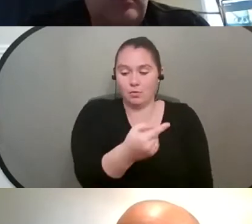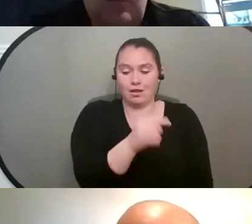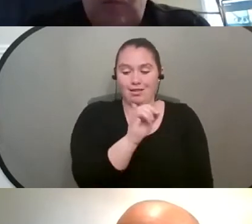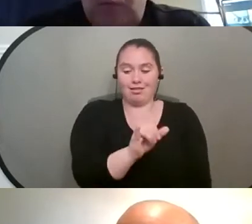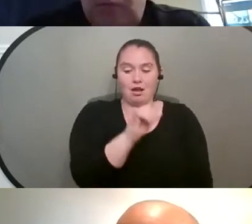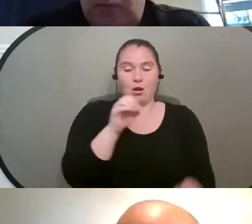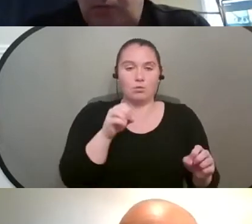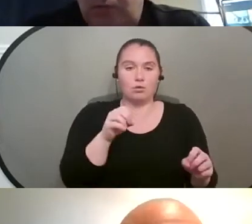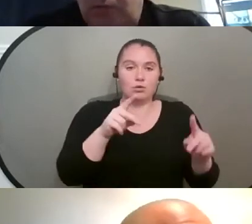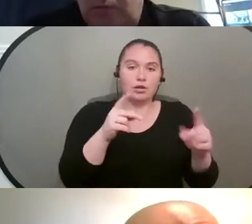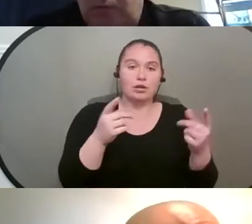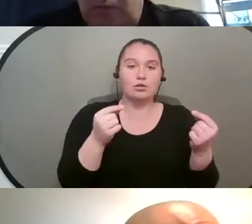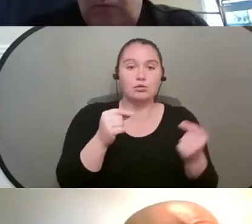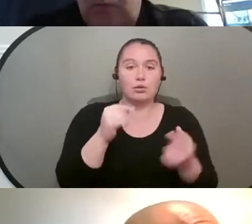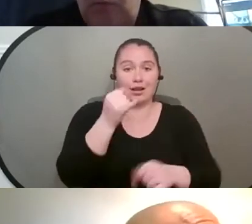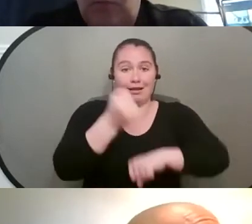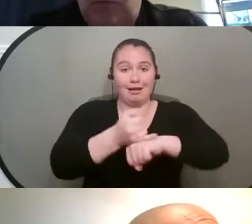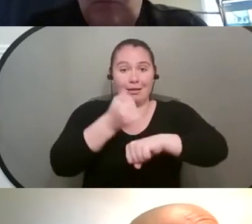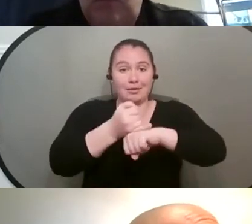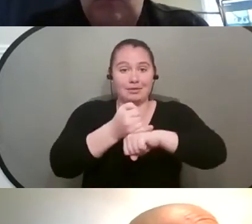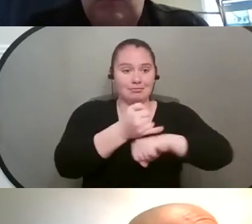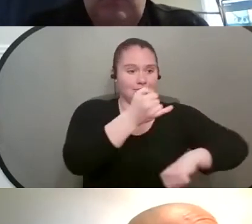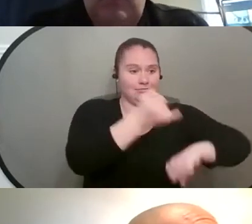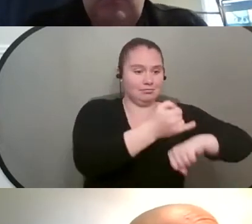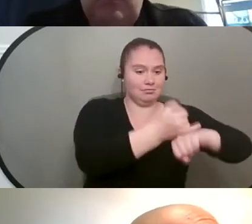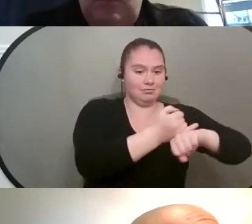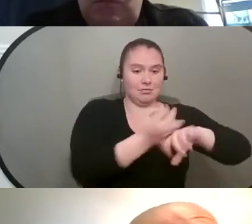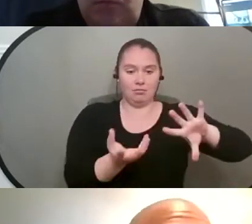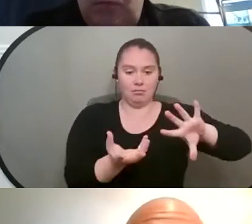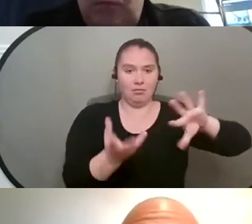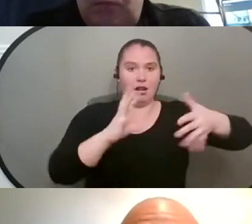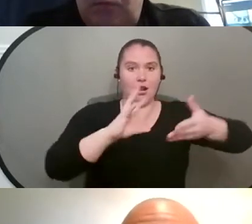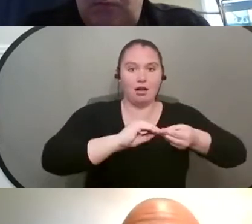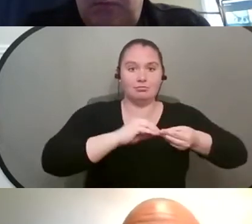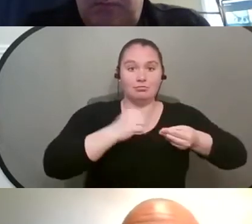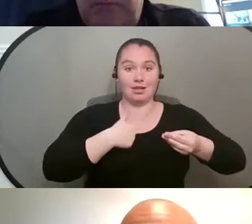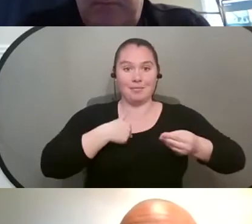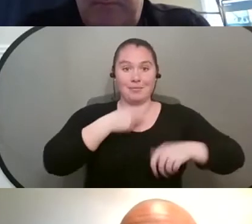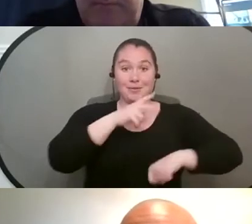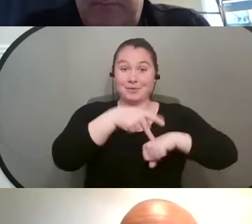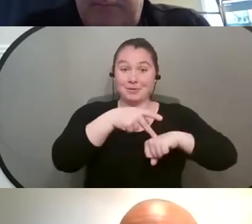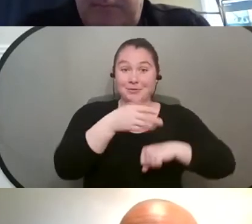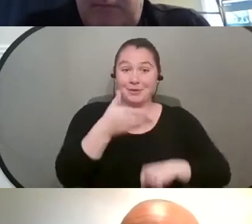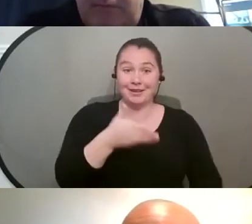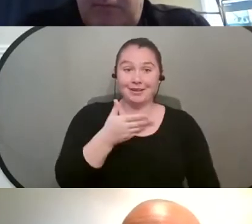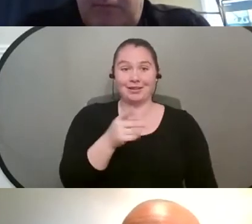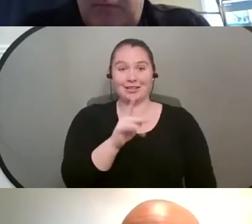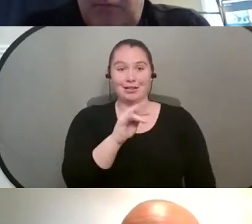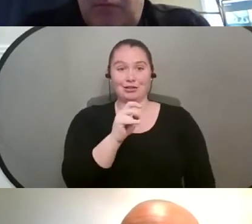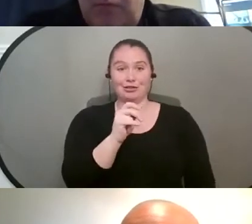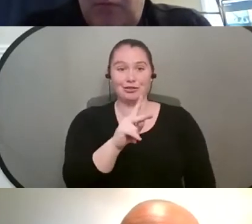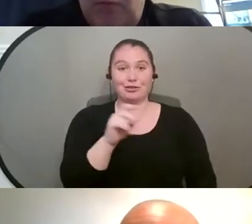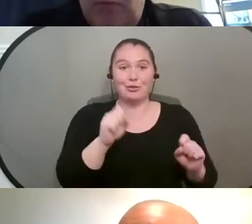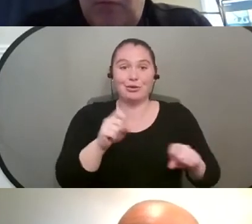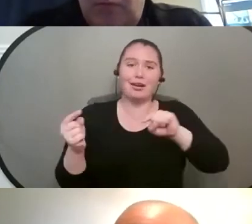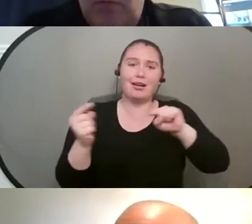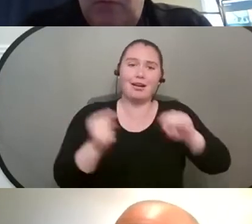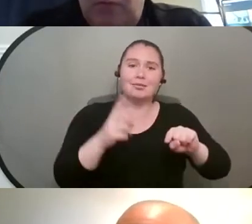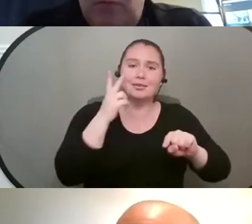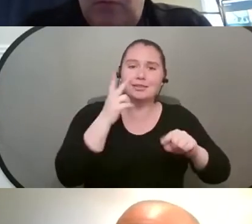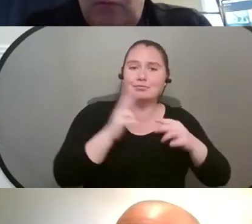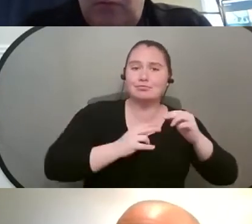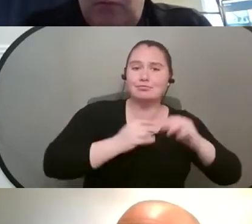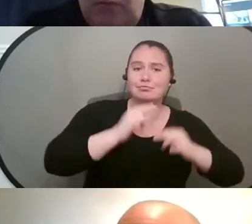combine campuses, you're welcome to come to Kendrick. I'm the principal there at any time, and you can see our facilities and